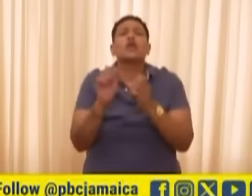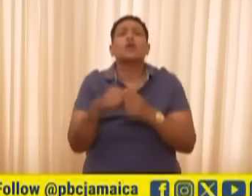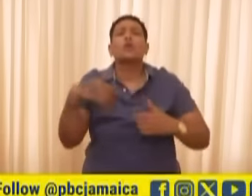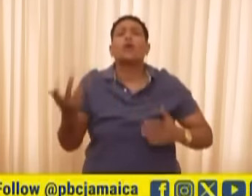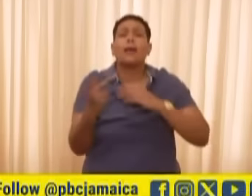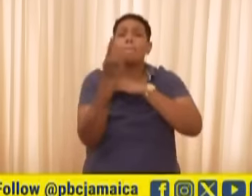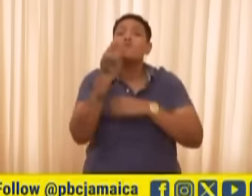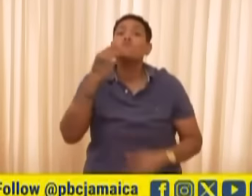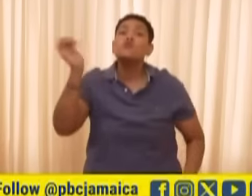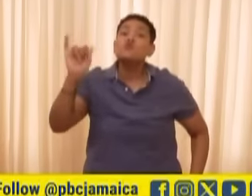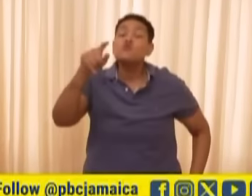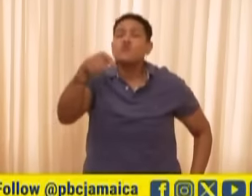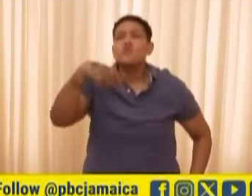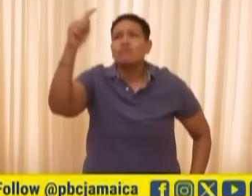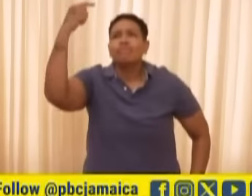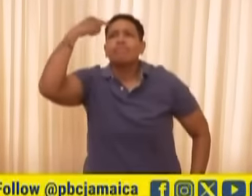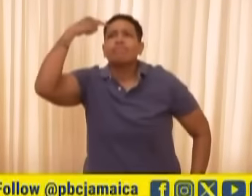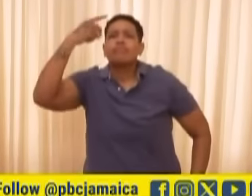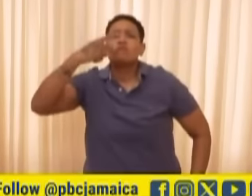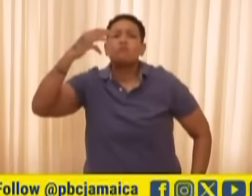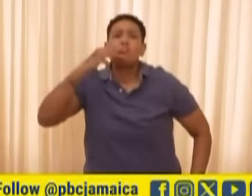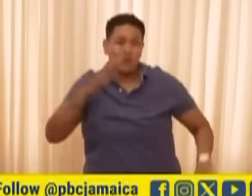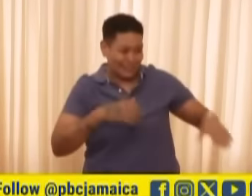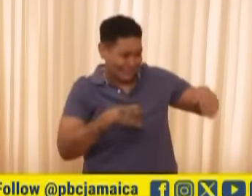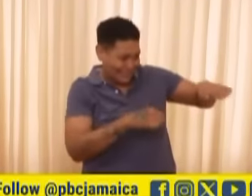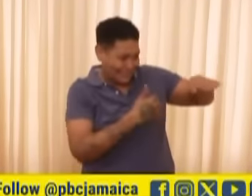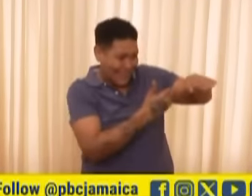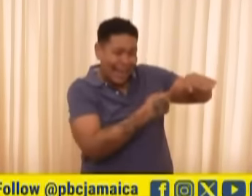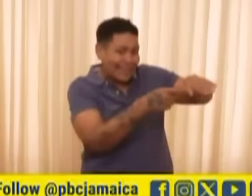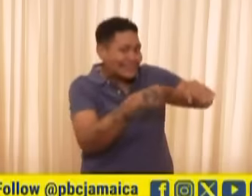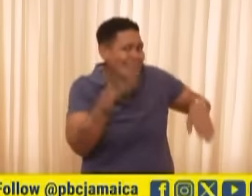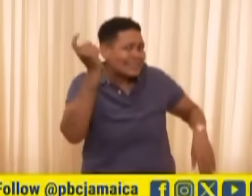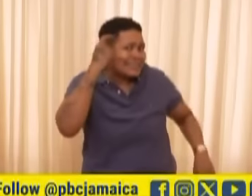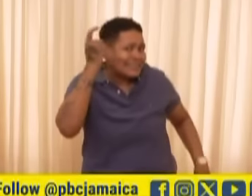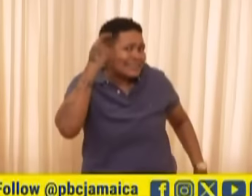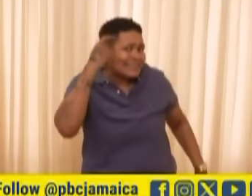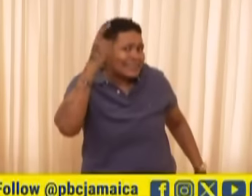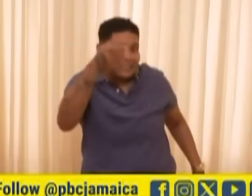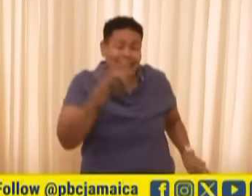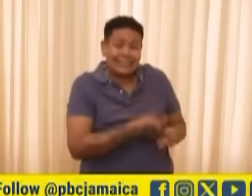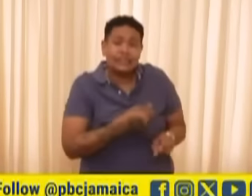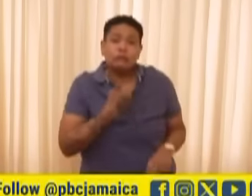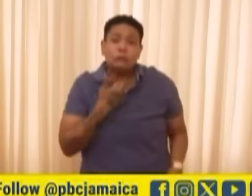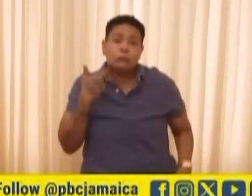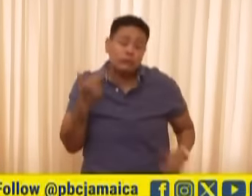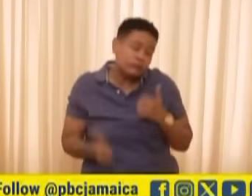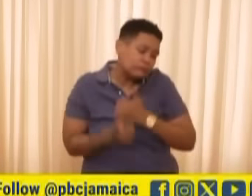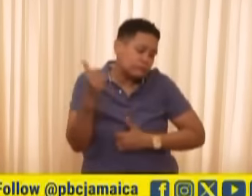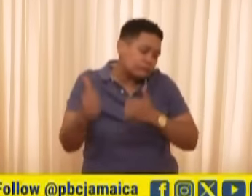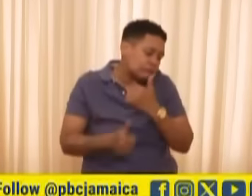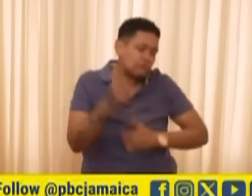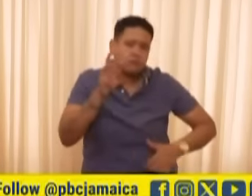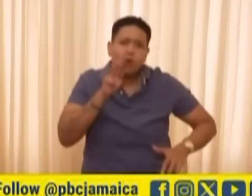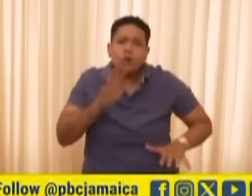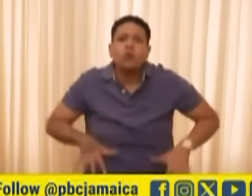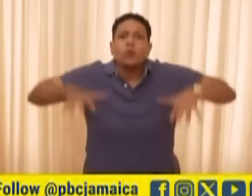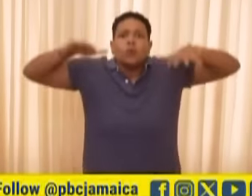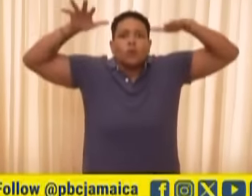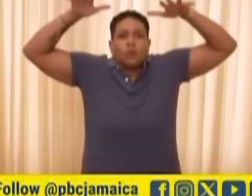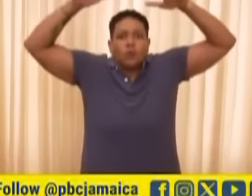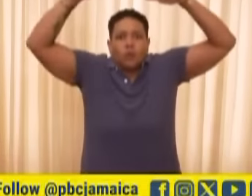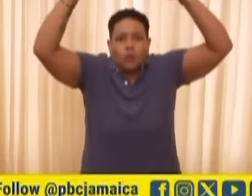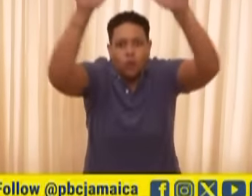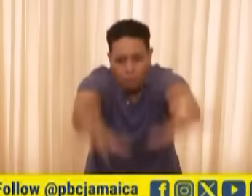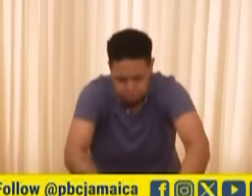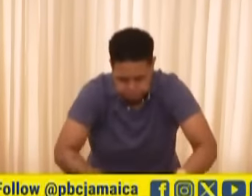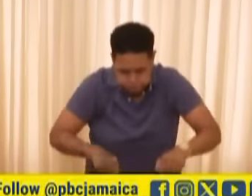with Portmore as you move toward the coast as well, that would be at risk from storm surge because